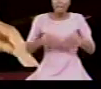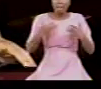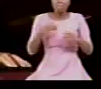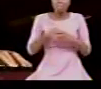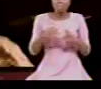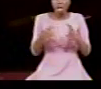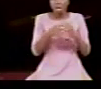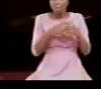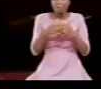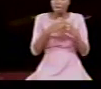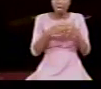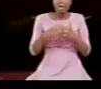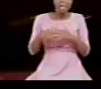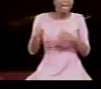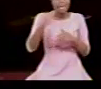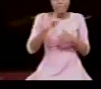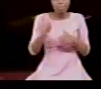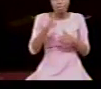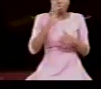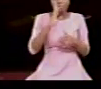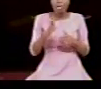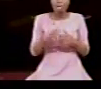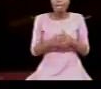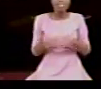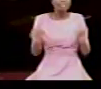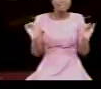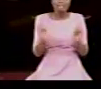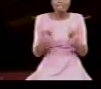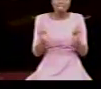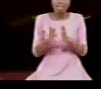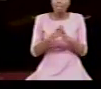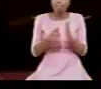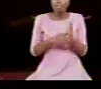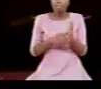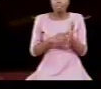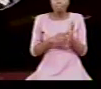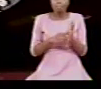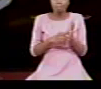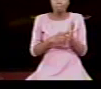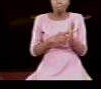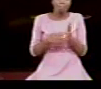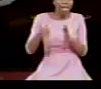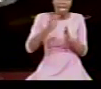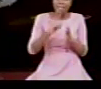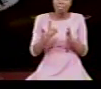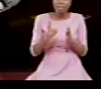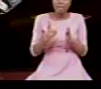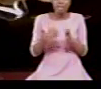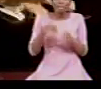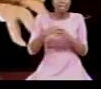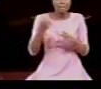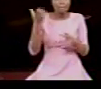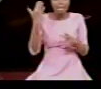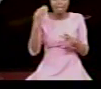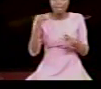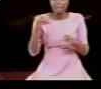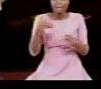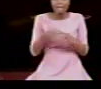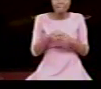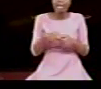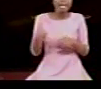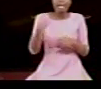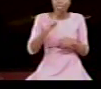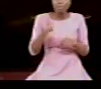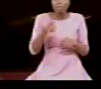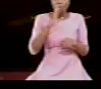you are in Russia, wherever you are. It is the same rule. It can be anywhere. It can be in the palace. It can be in the ghetto.